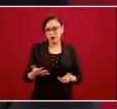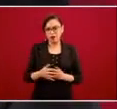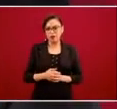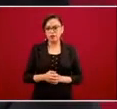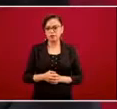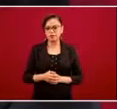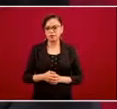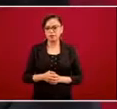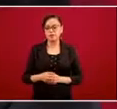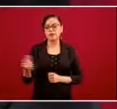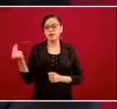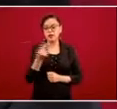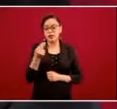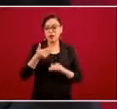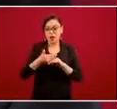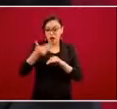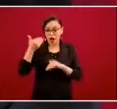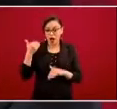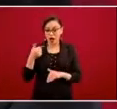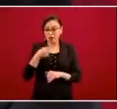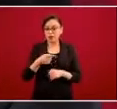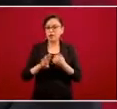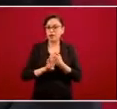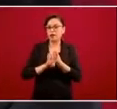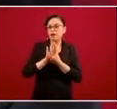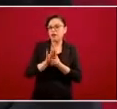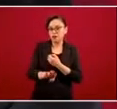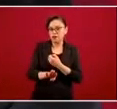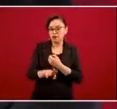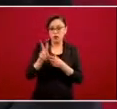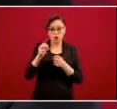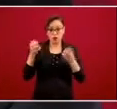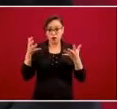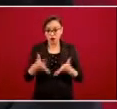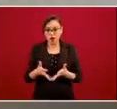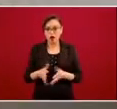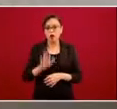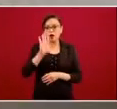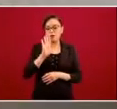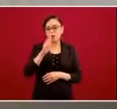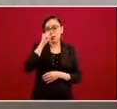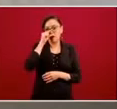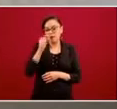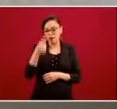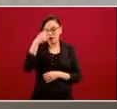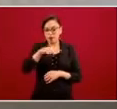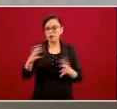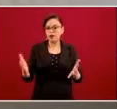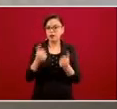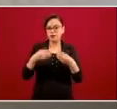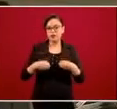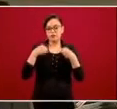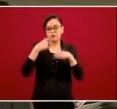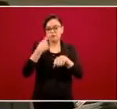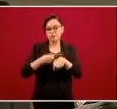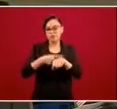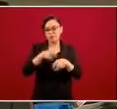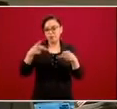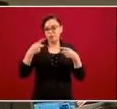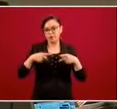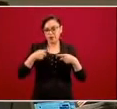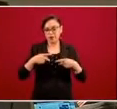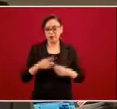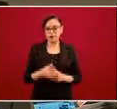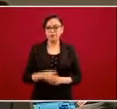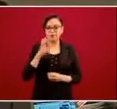this pandemic. So to not prepare for this situation would be to fail